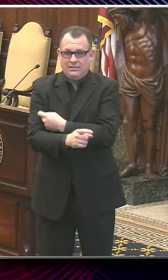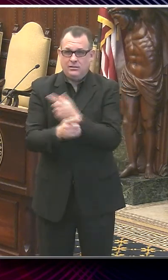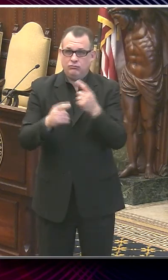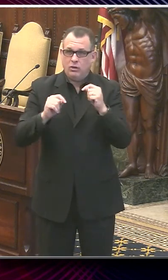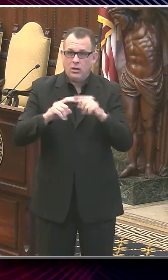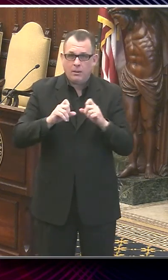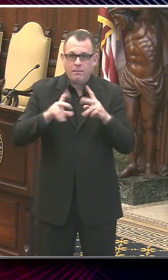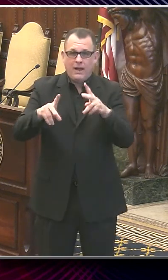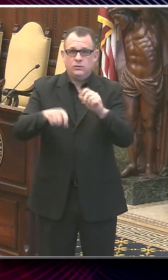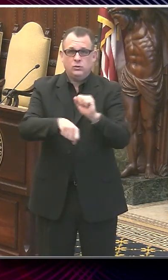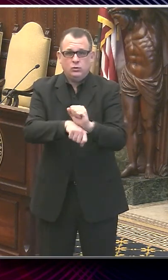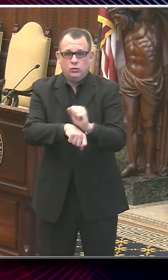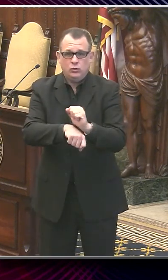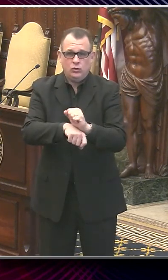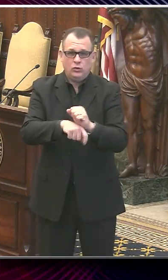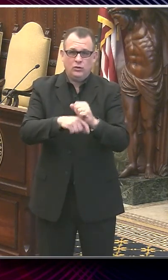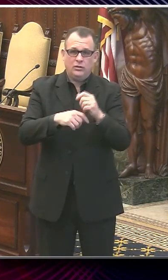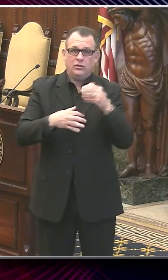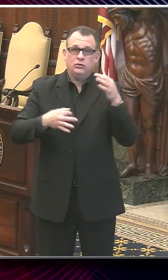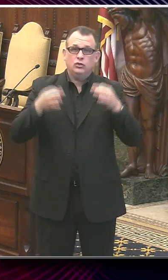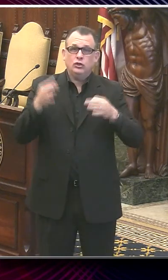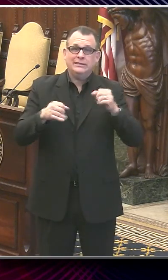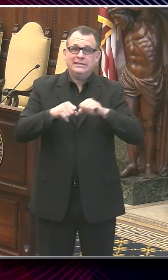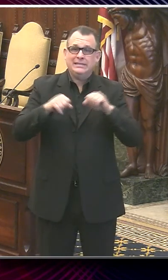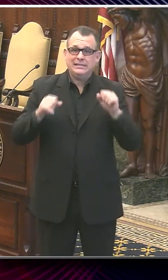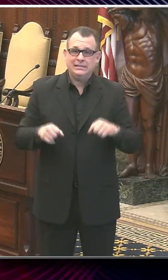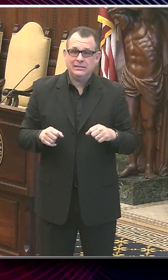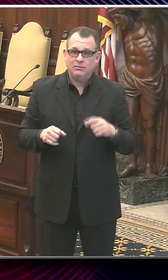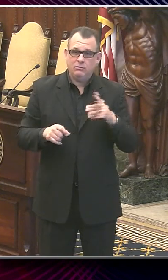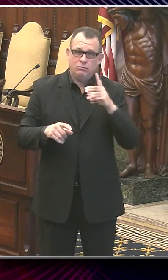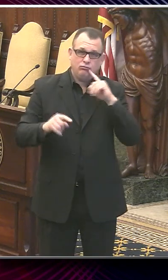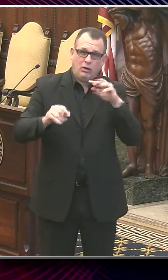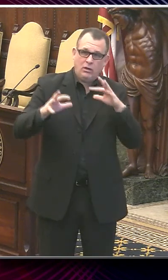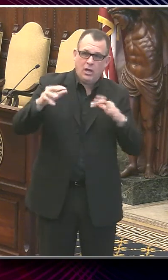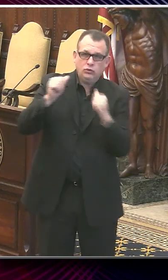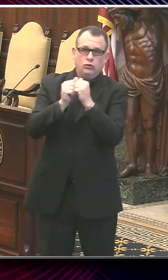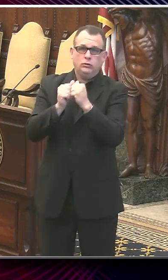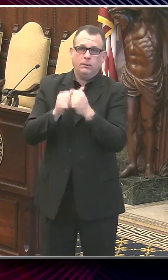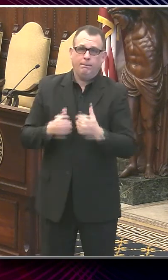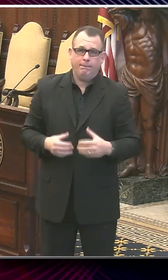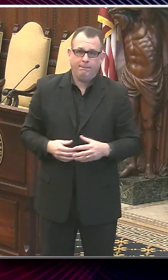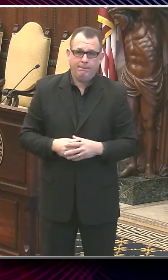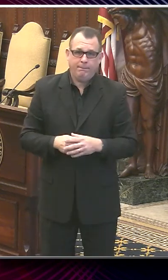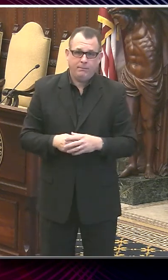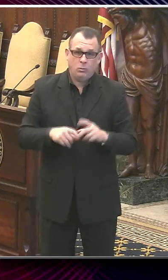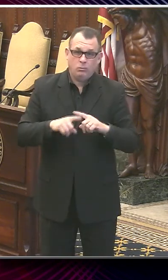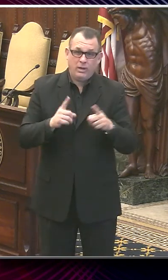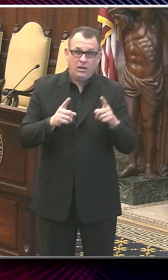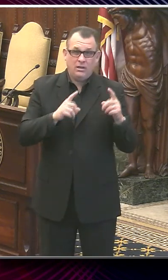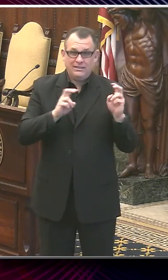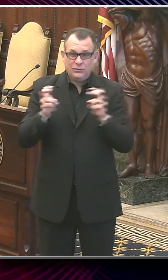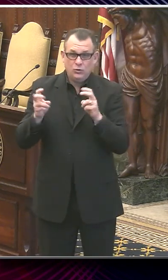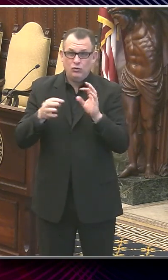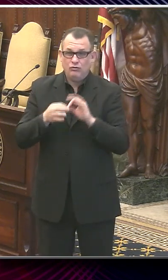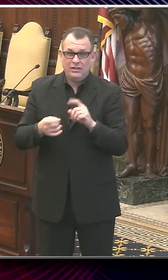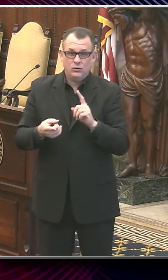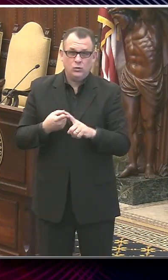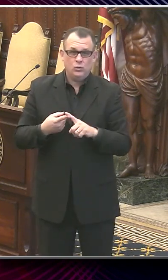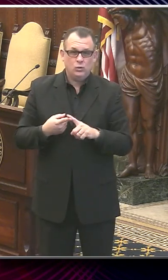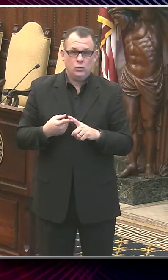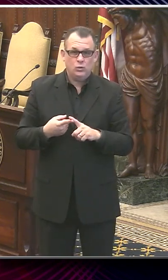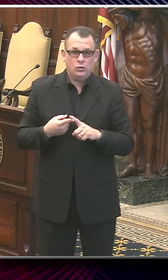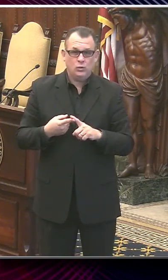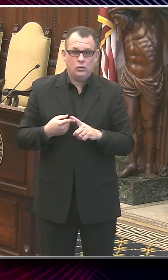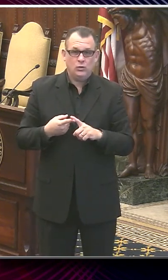we can get our criminal justice system working again the way it was. But there's a significant issue relative to convictions